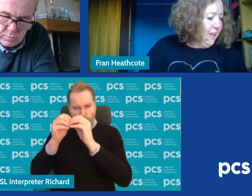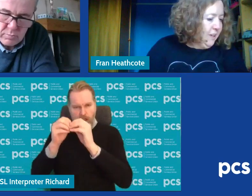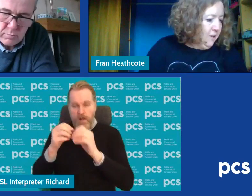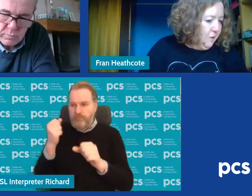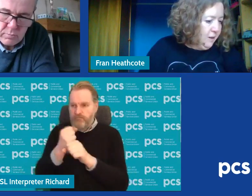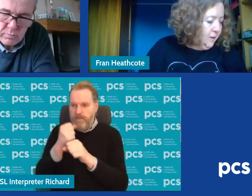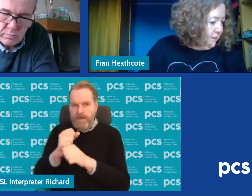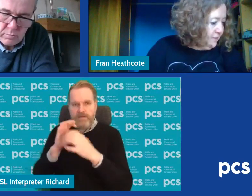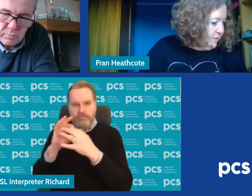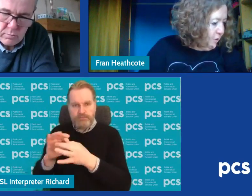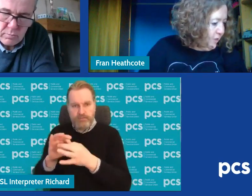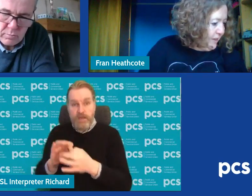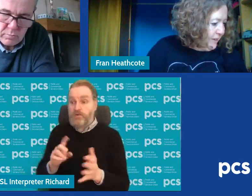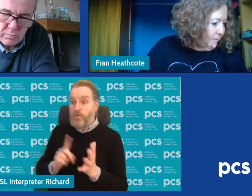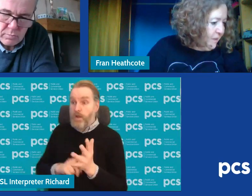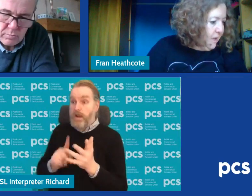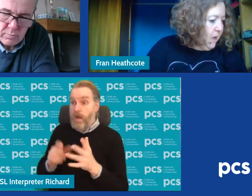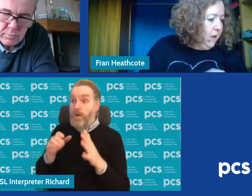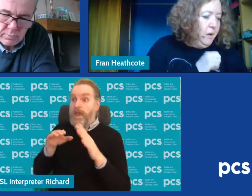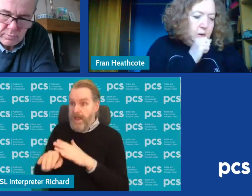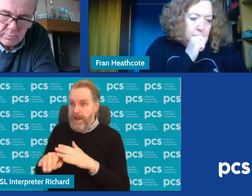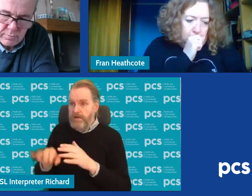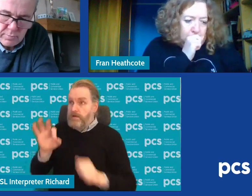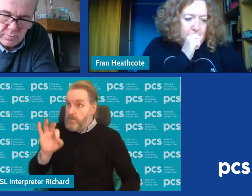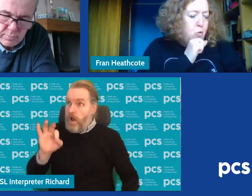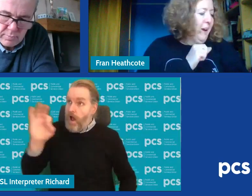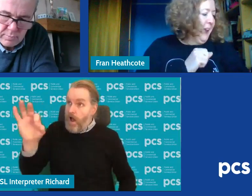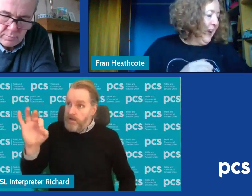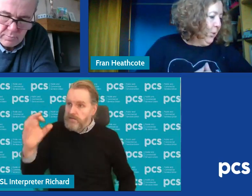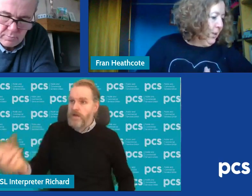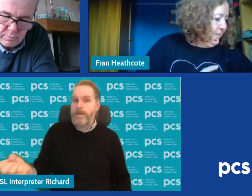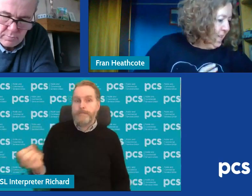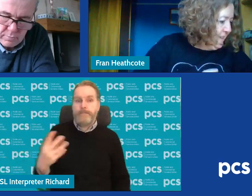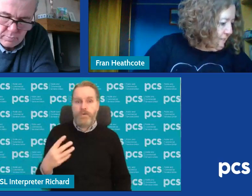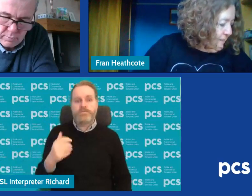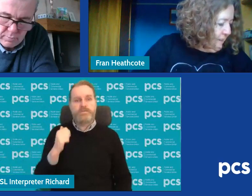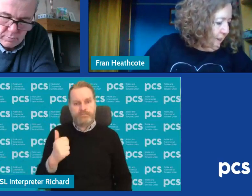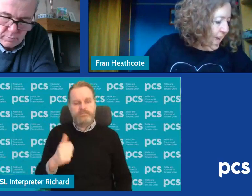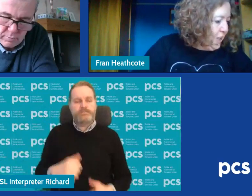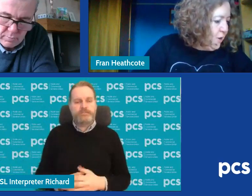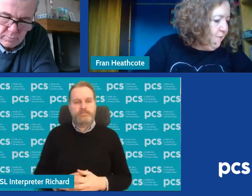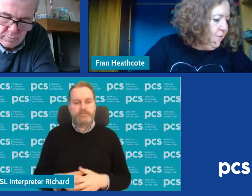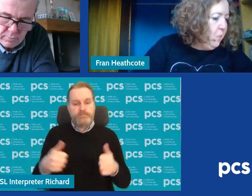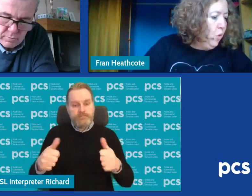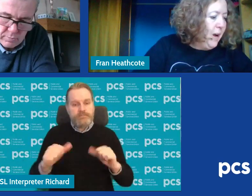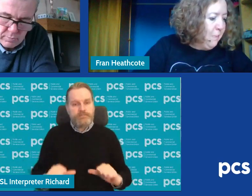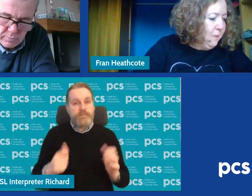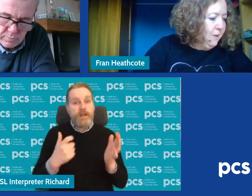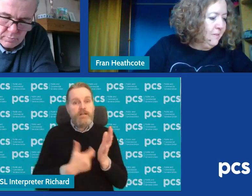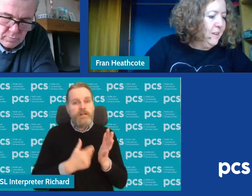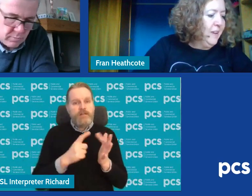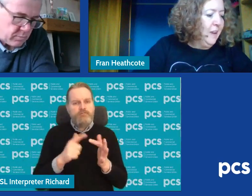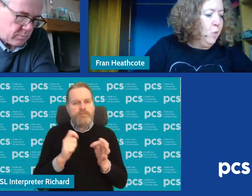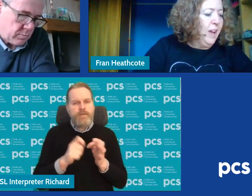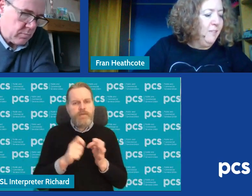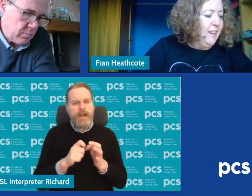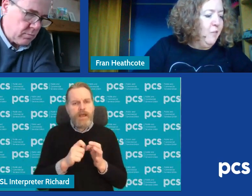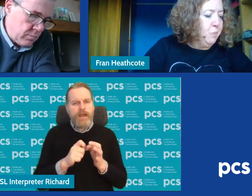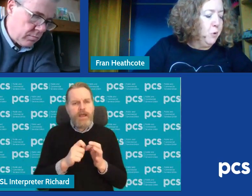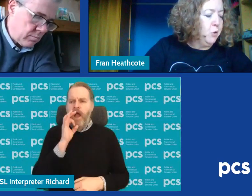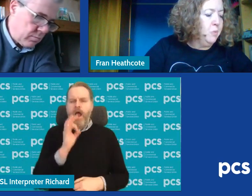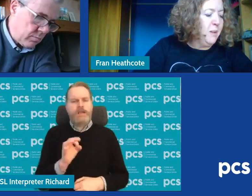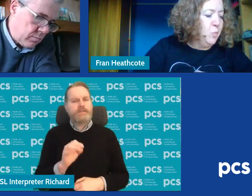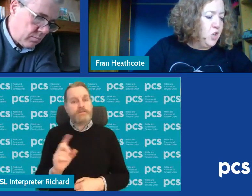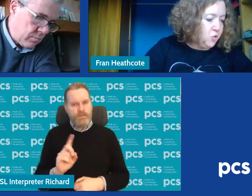we get you an answer on that. Rebecca Howie says, can you confirm what happens if we have